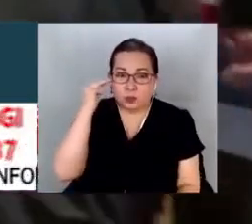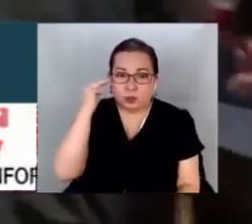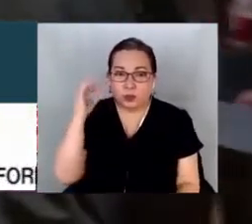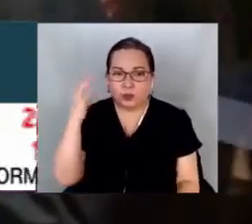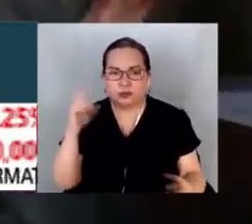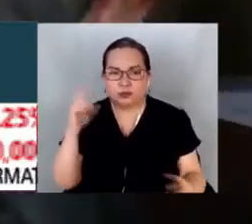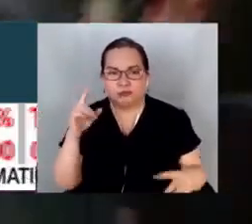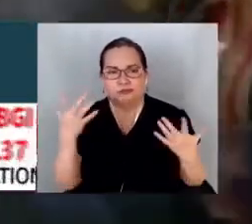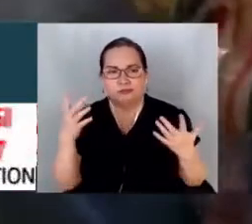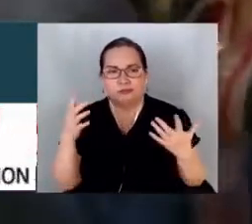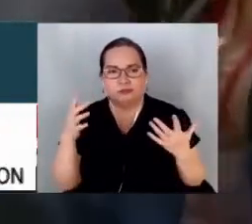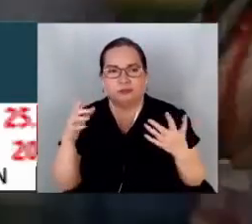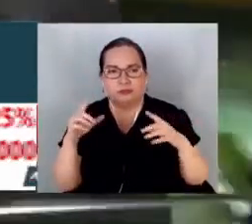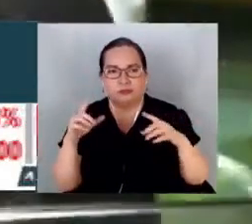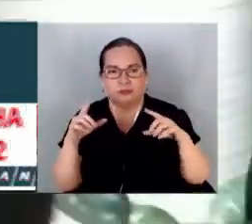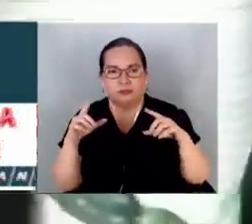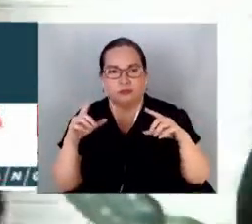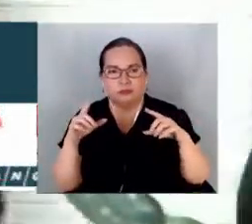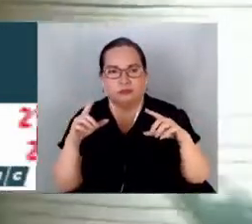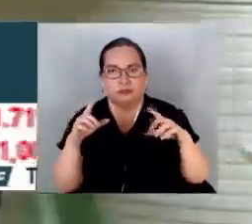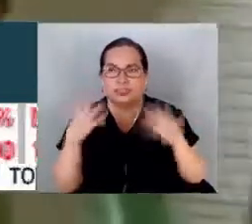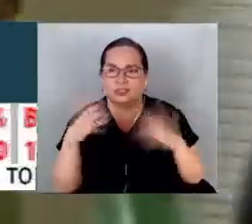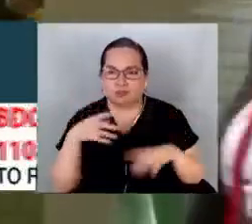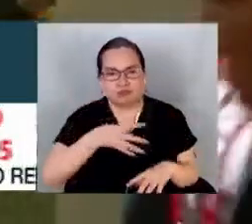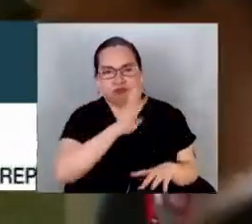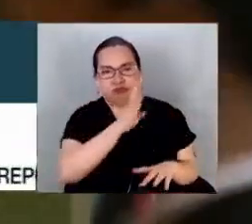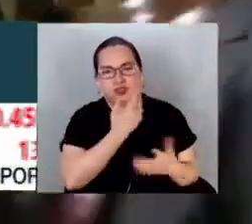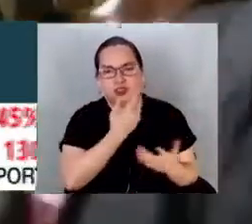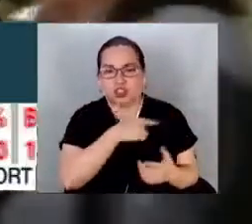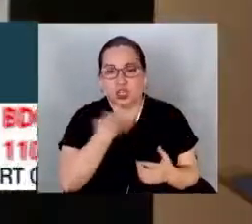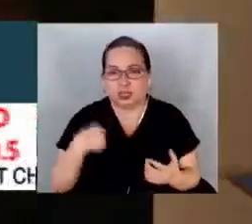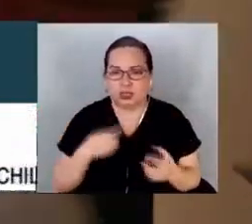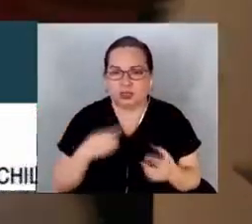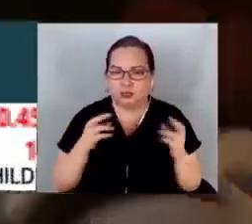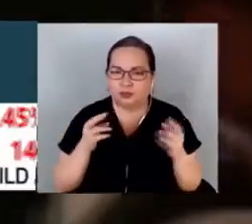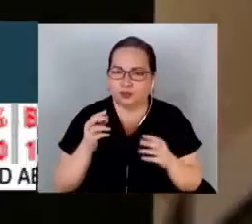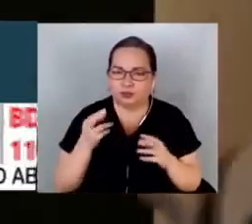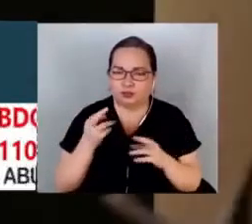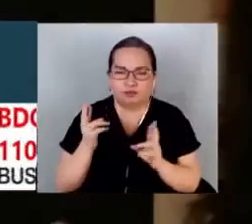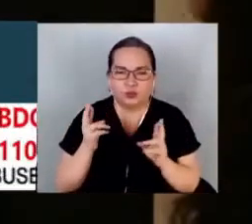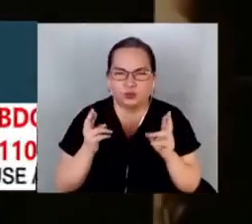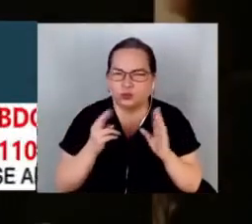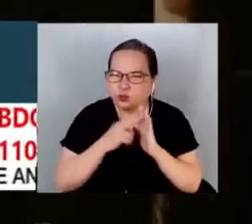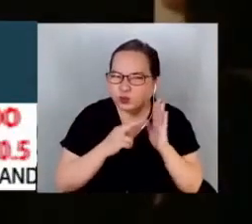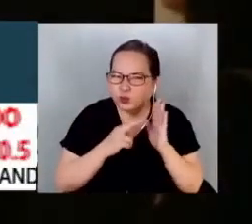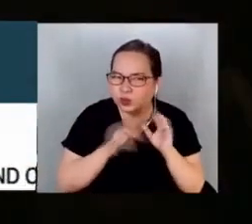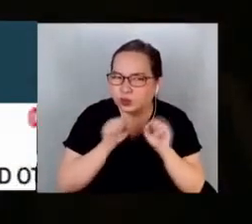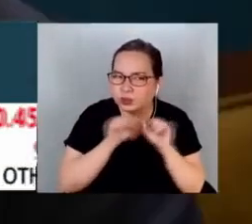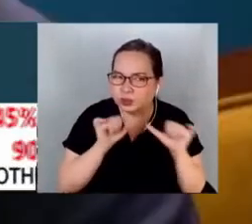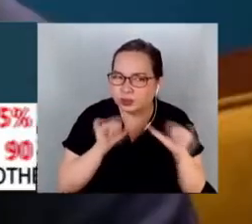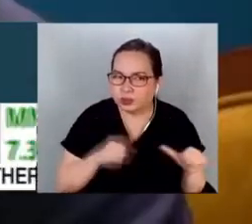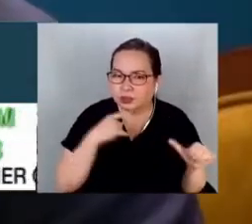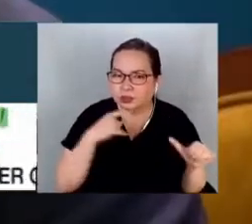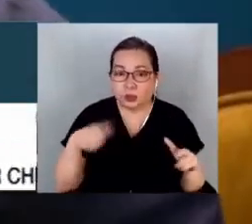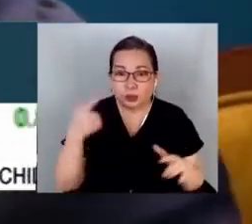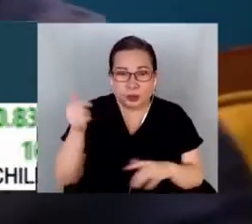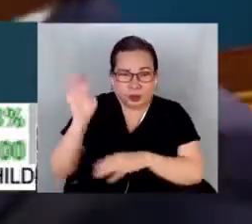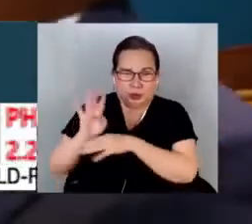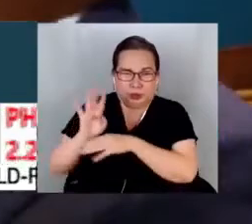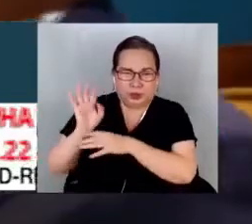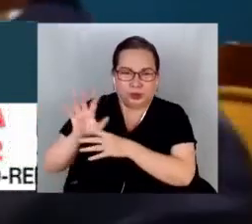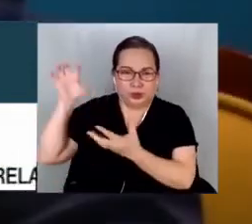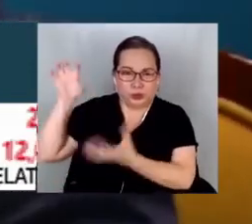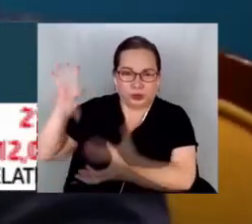regulatory system during his speech at a forum. Because of his reappearance, shares of the e-commerce giant in Hong Kong